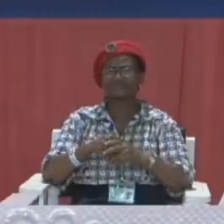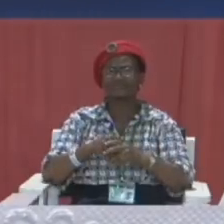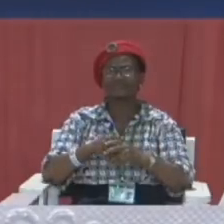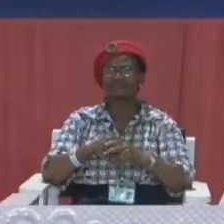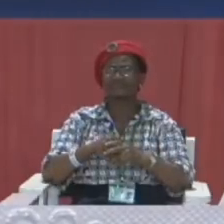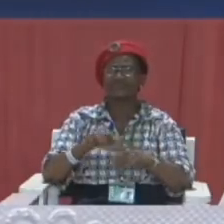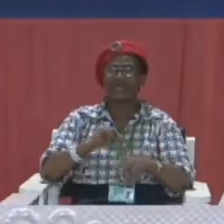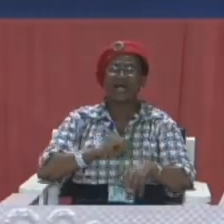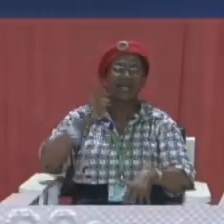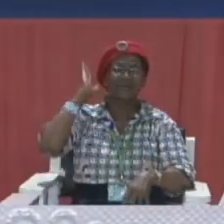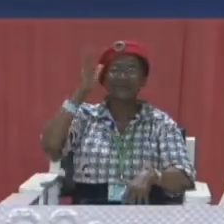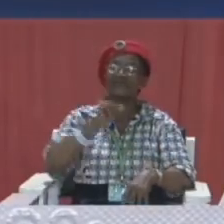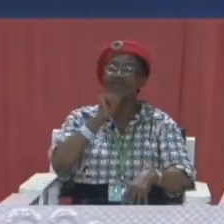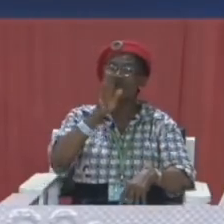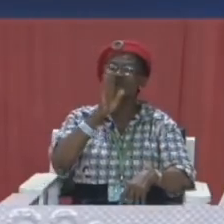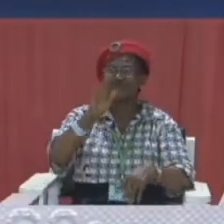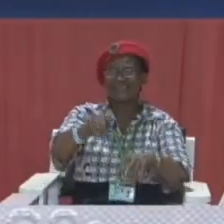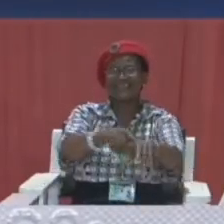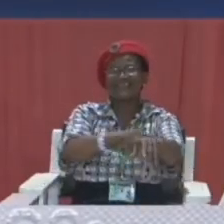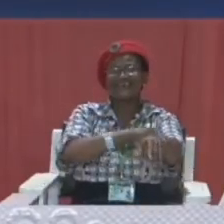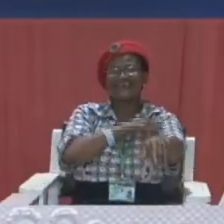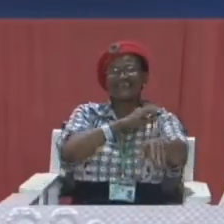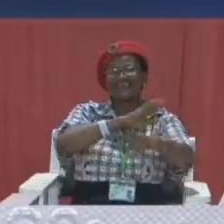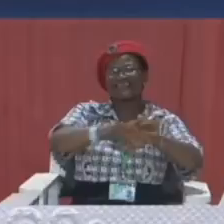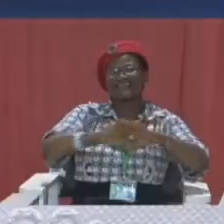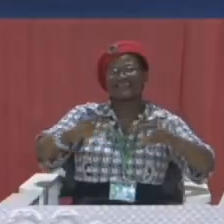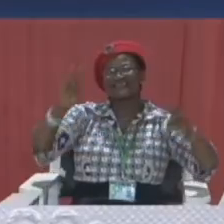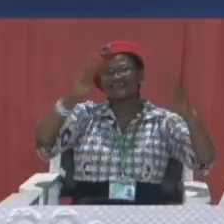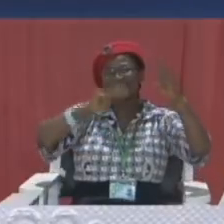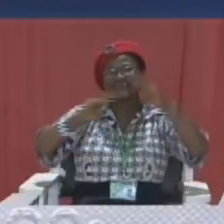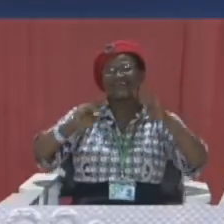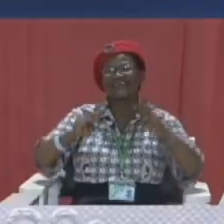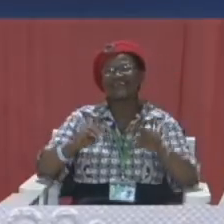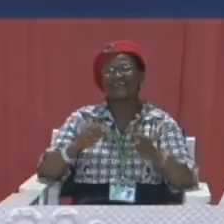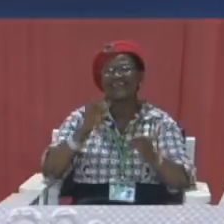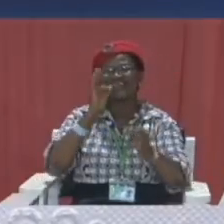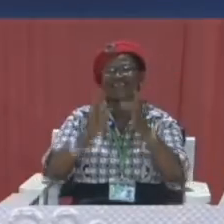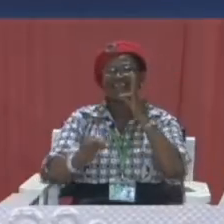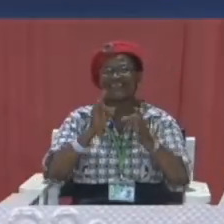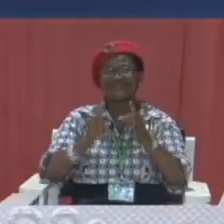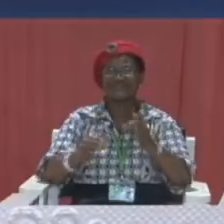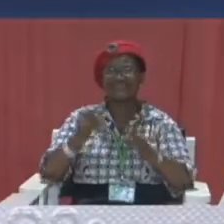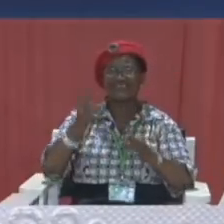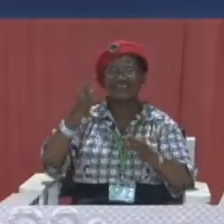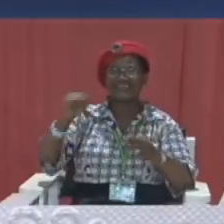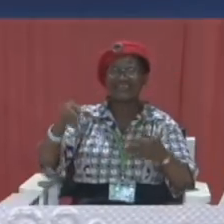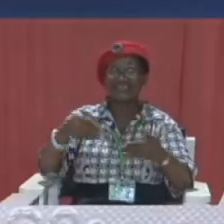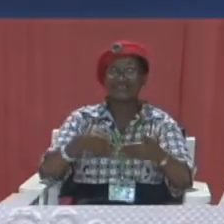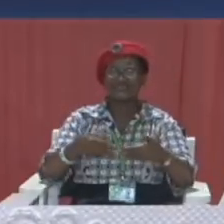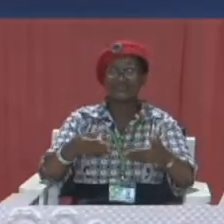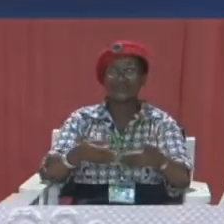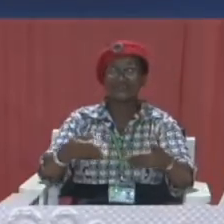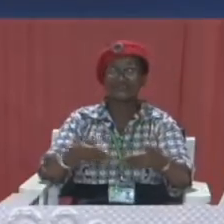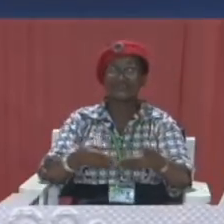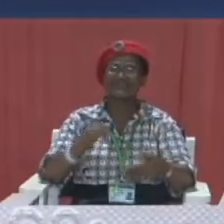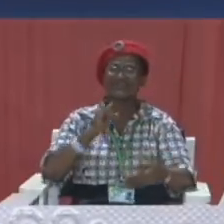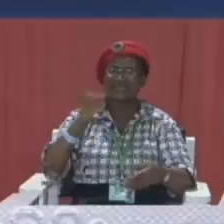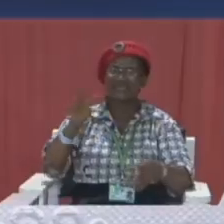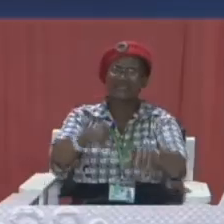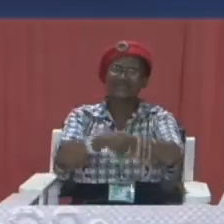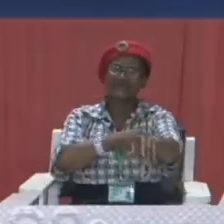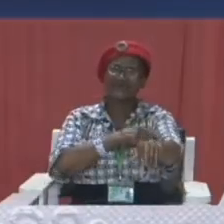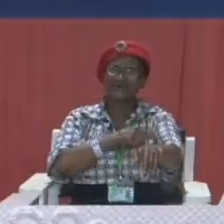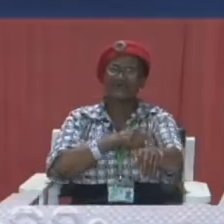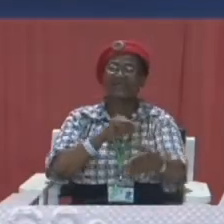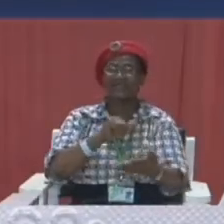I won't be long, don't worry. You know, if the introduction is long, it means the sermon itself won't be